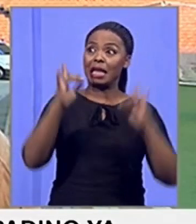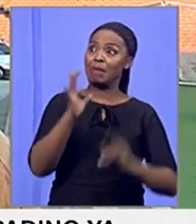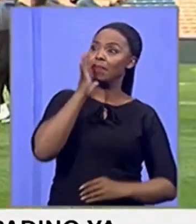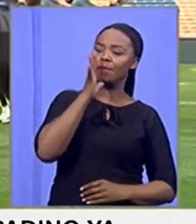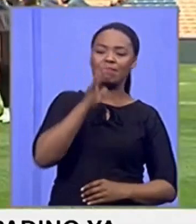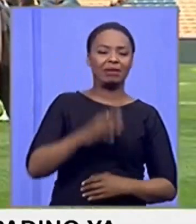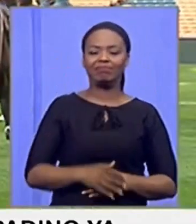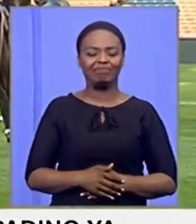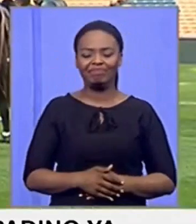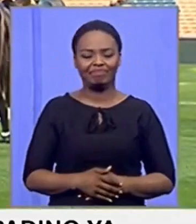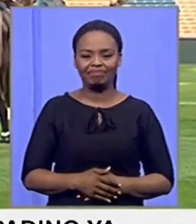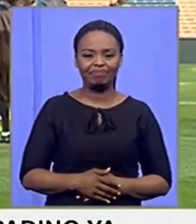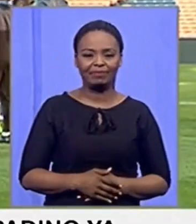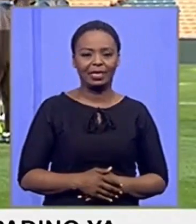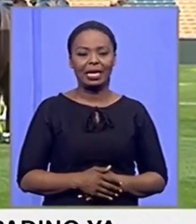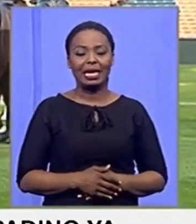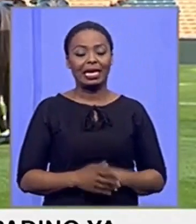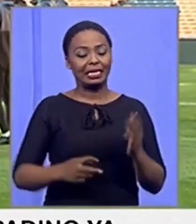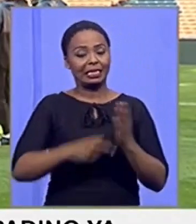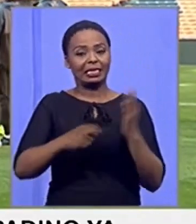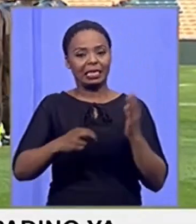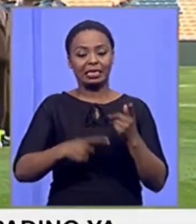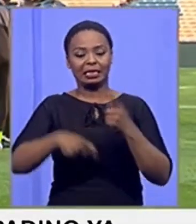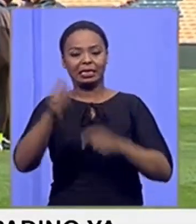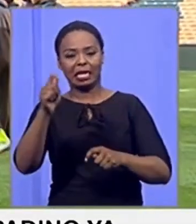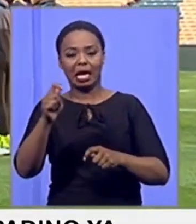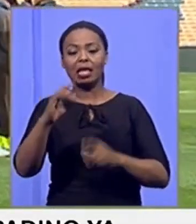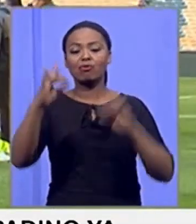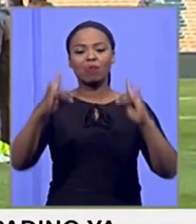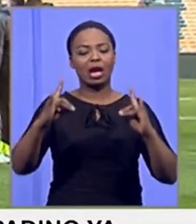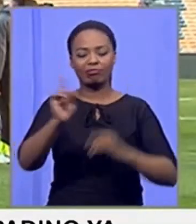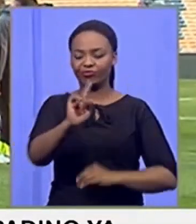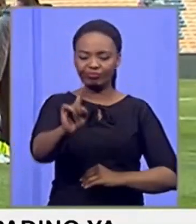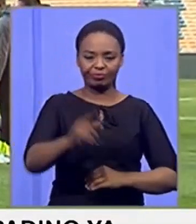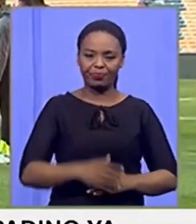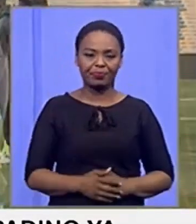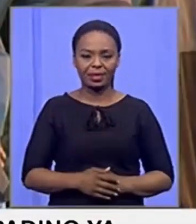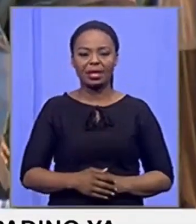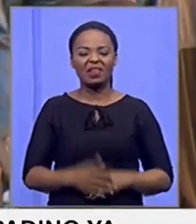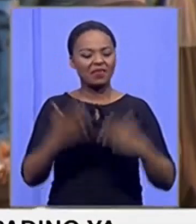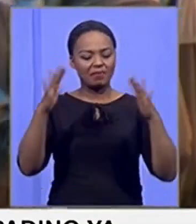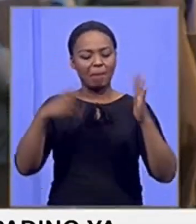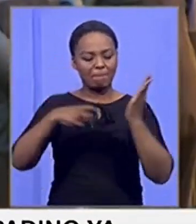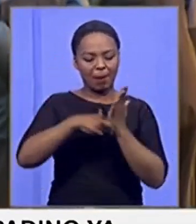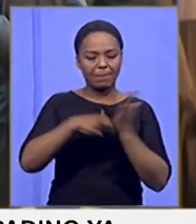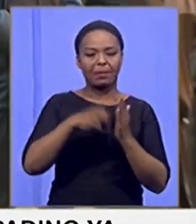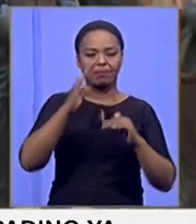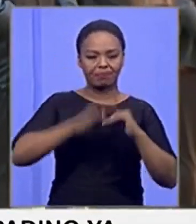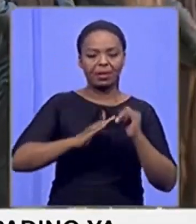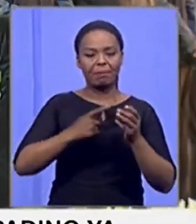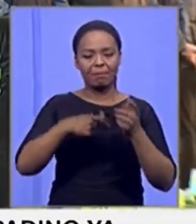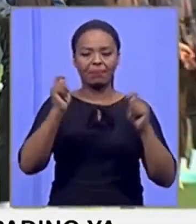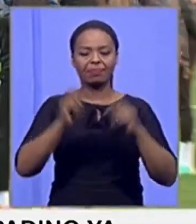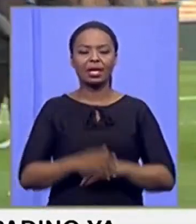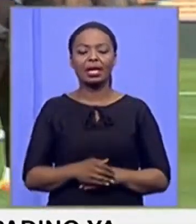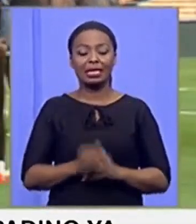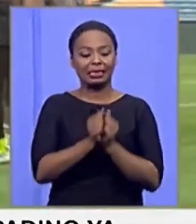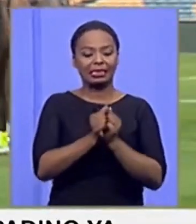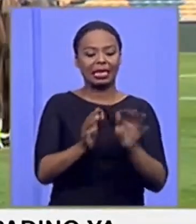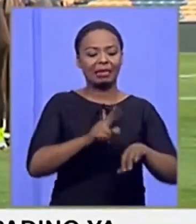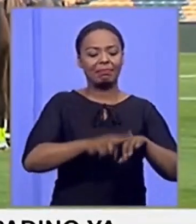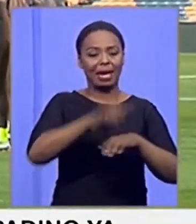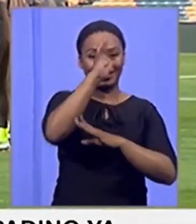ga sona. Ga go ditikete tšeo di tlo go rekišwa lepatlelong. Papadi e thoma ka iri ya 5 gomme e